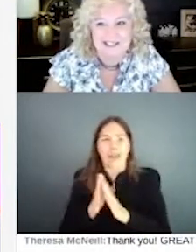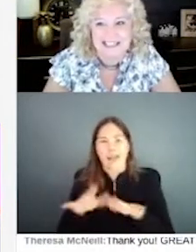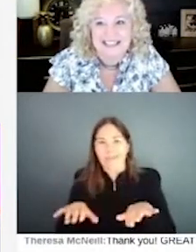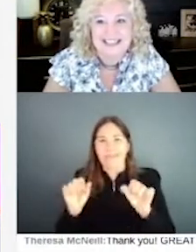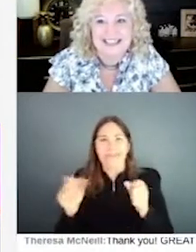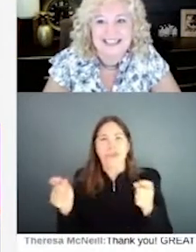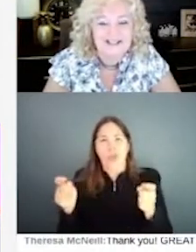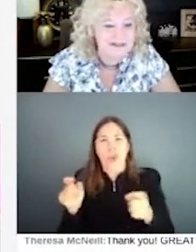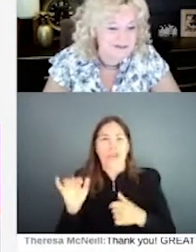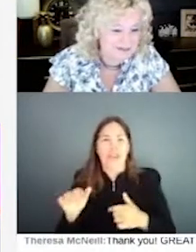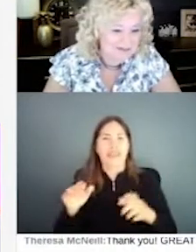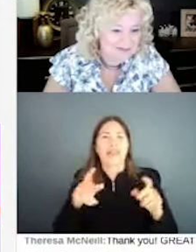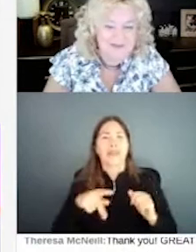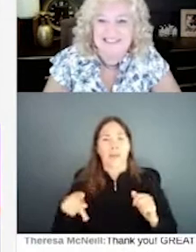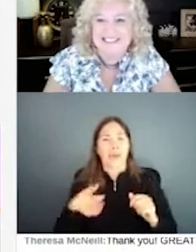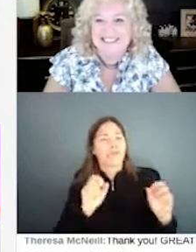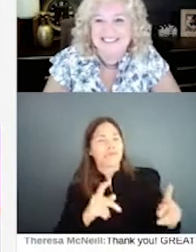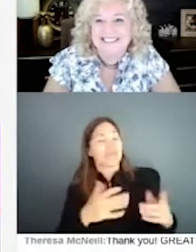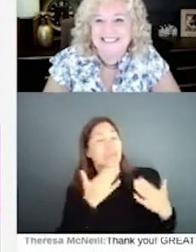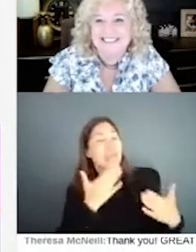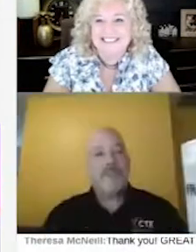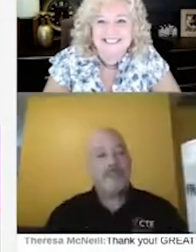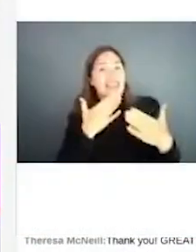okay, thank you.